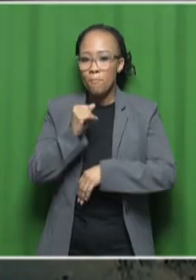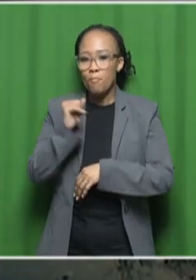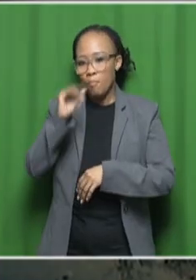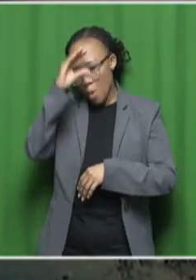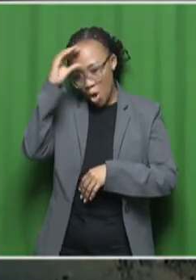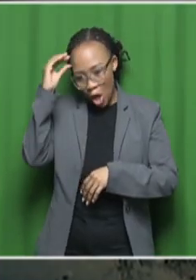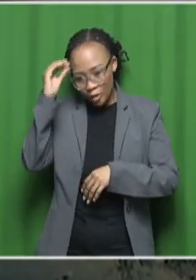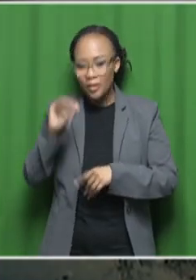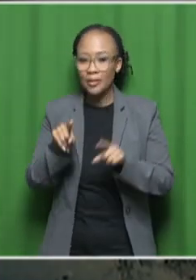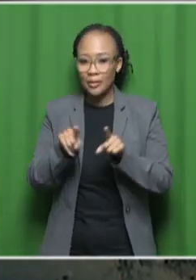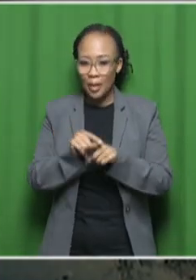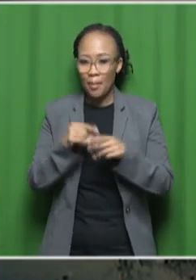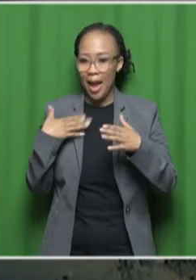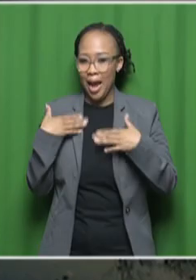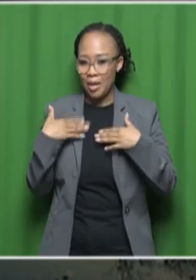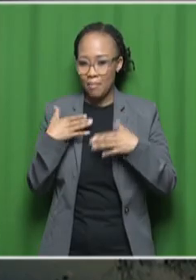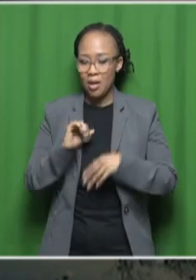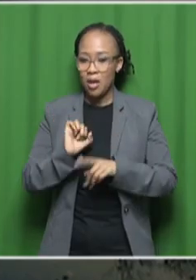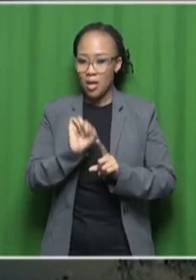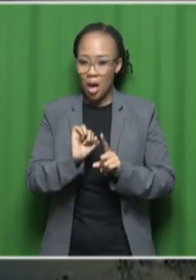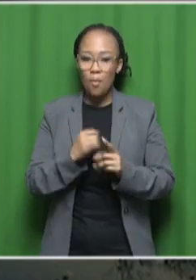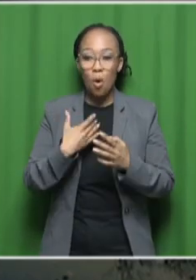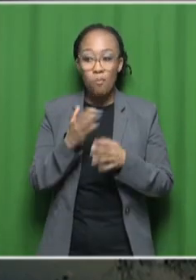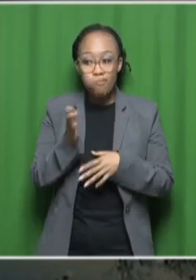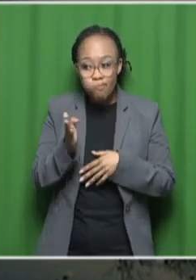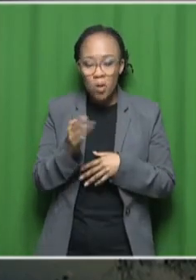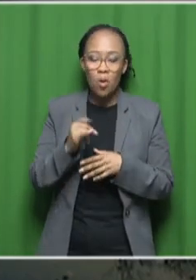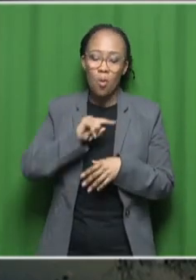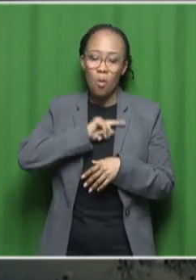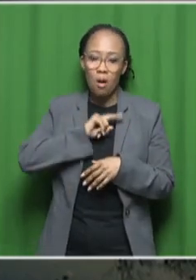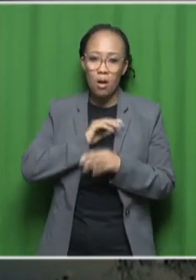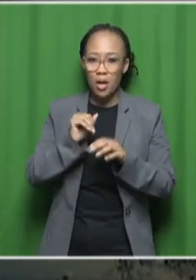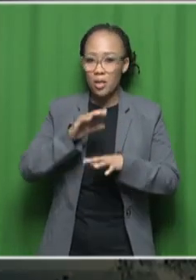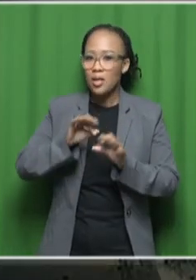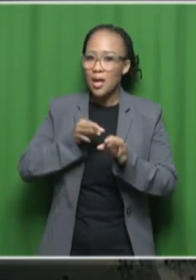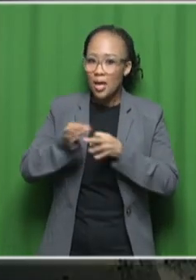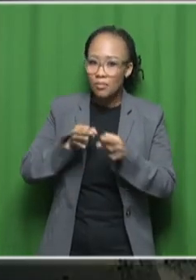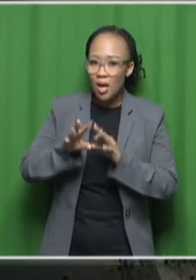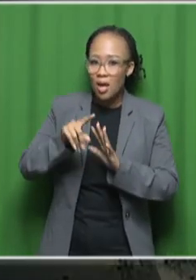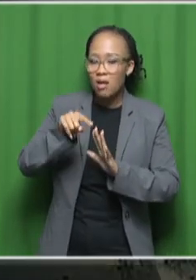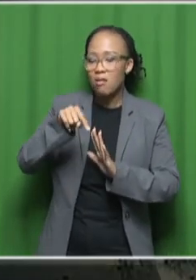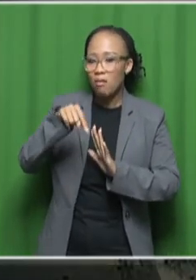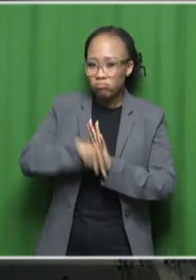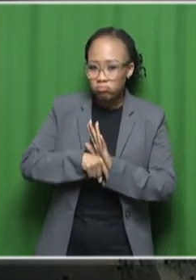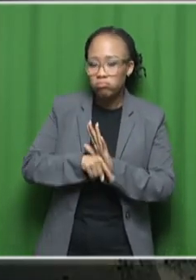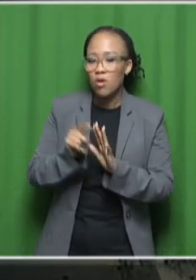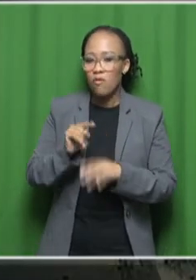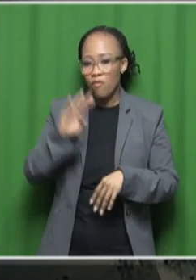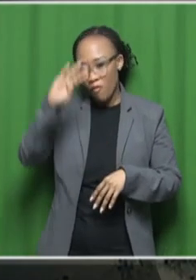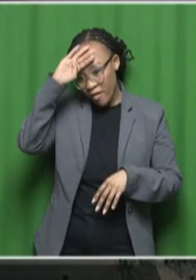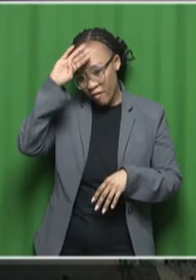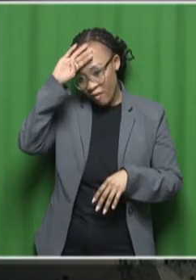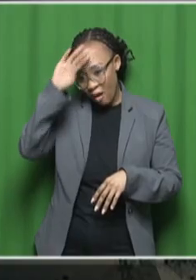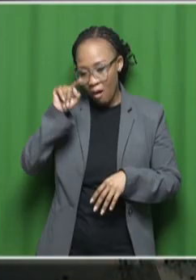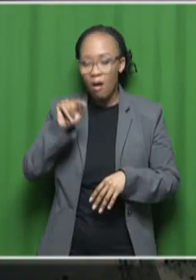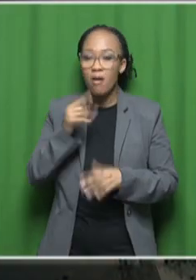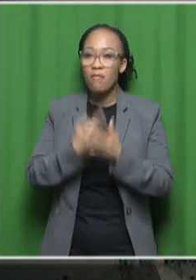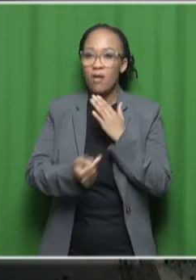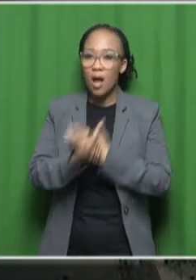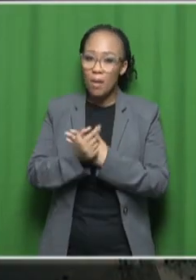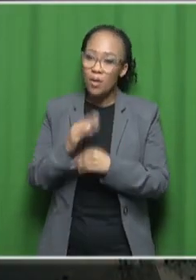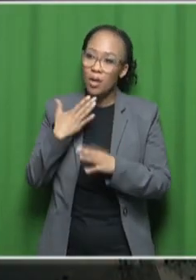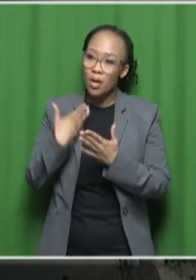us about the dangers of rheumatic fever and, of course, the importance of early detection and treatment. Ernst, thanks so much for your time. Welcome to Morning